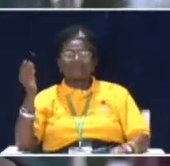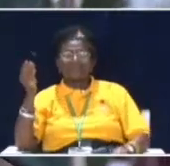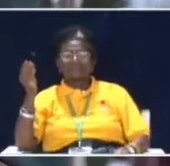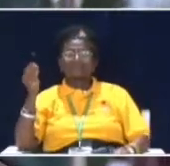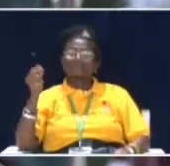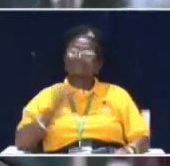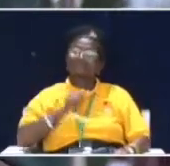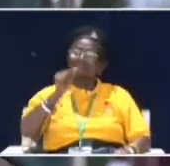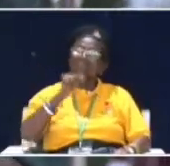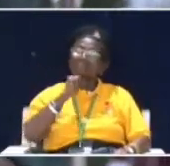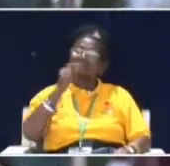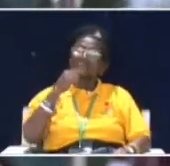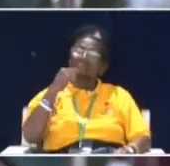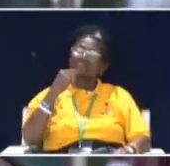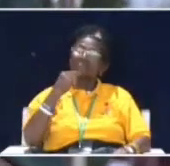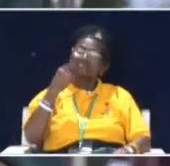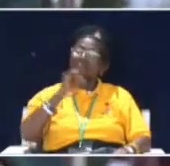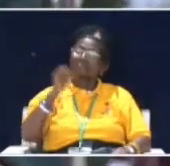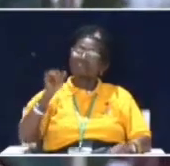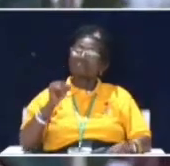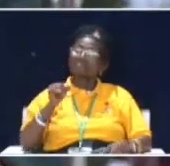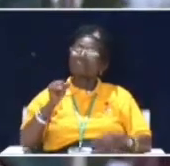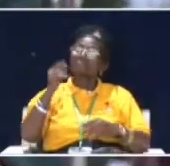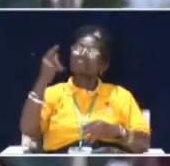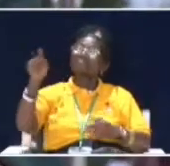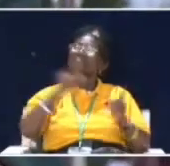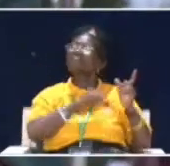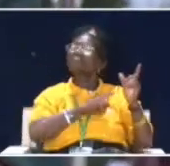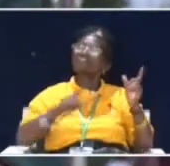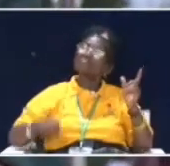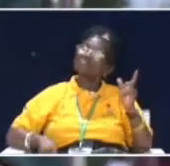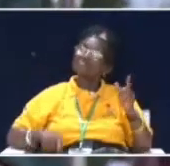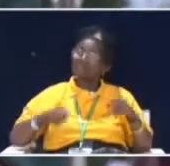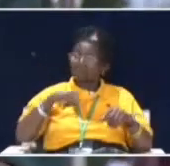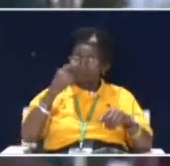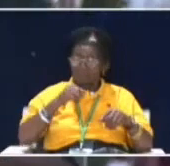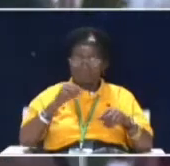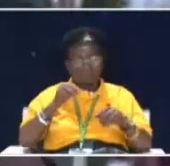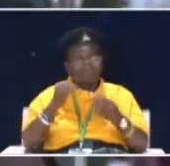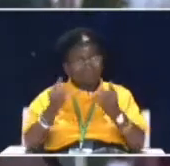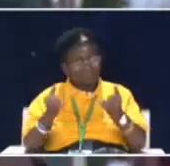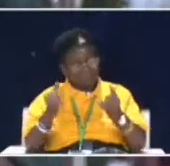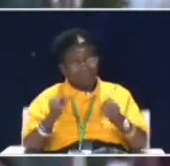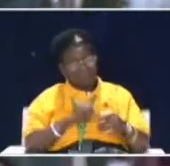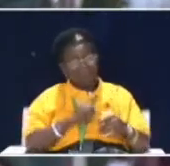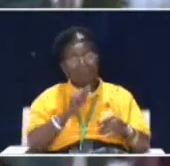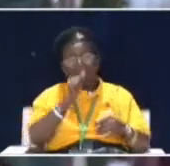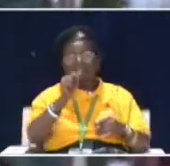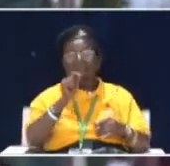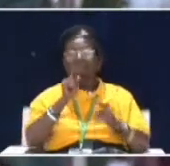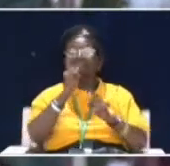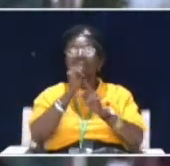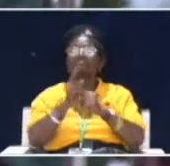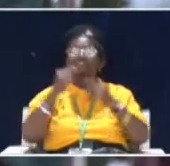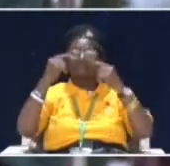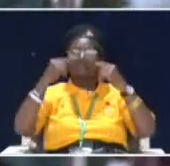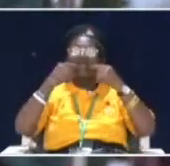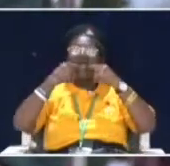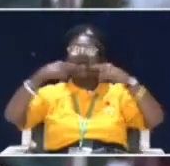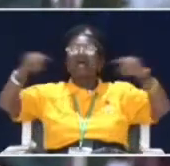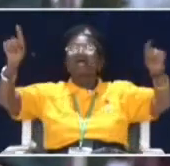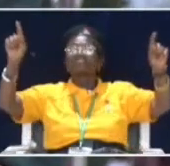I am not saying thus saith the Lord now. Mi o so wipe bayi ni Olorun so o. I'm just decreeing. Mo kan so aso tele